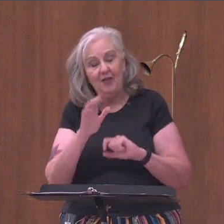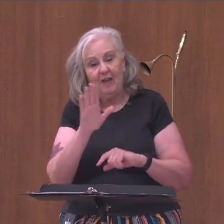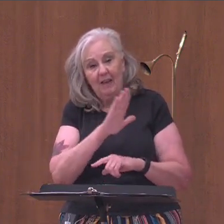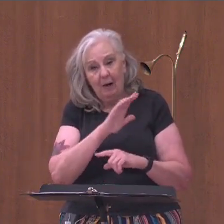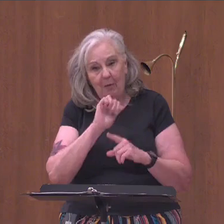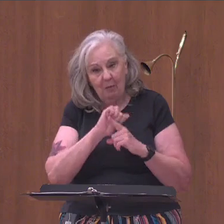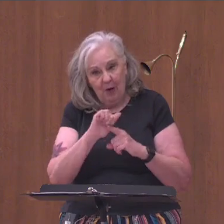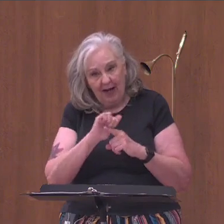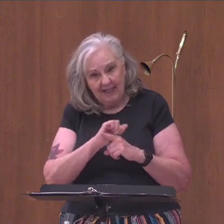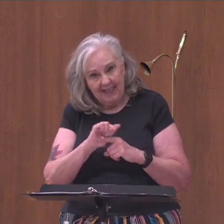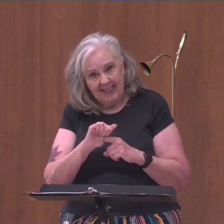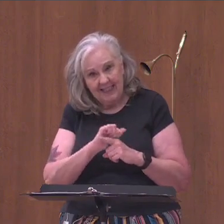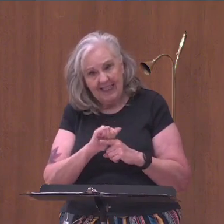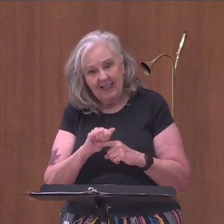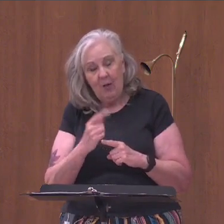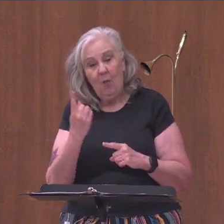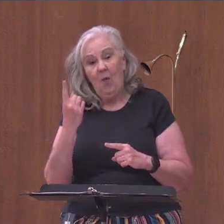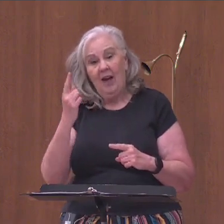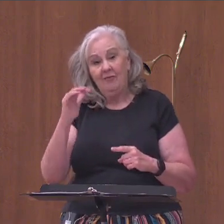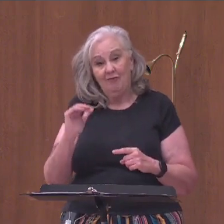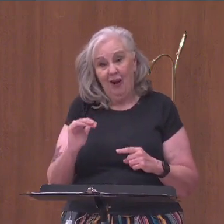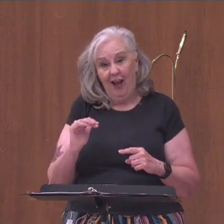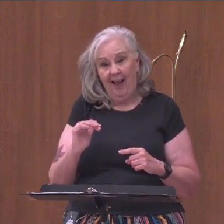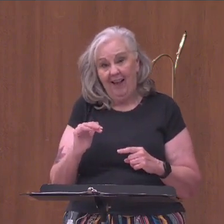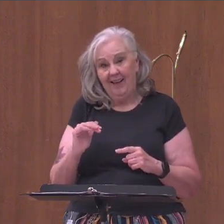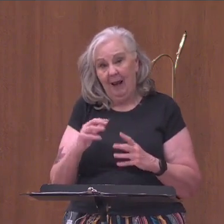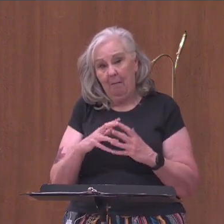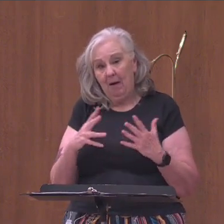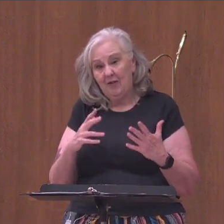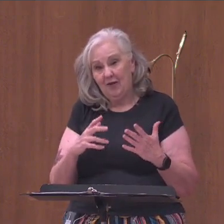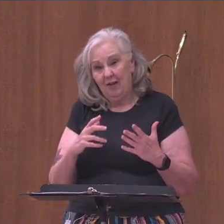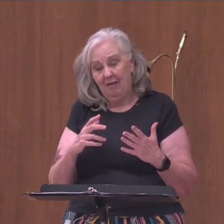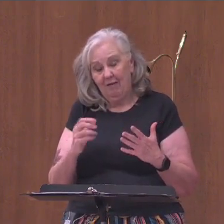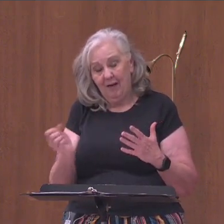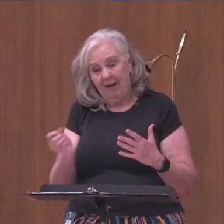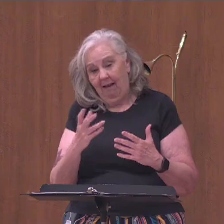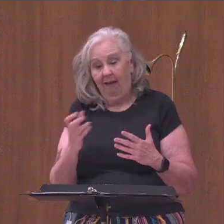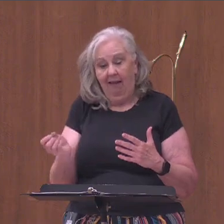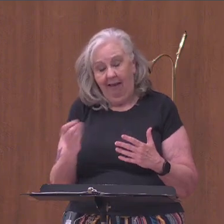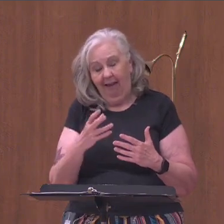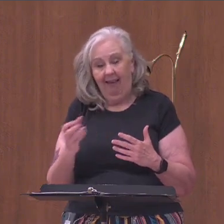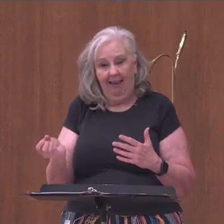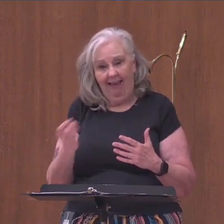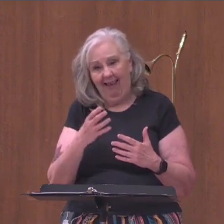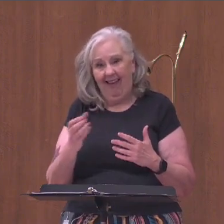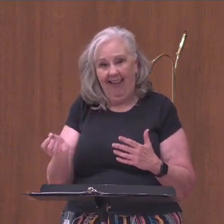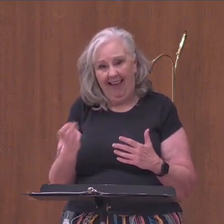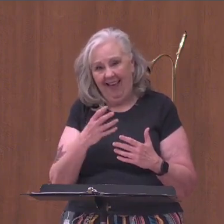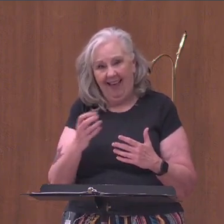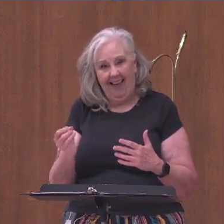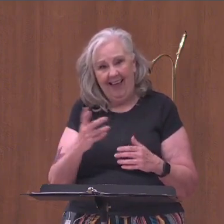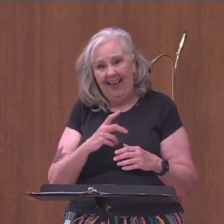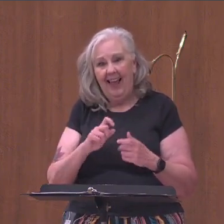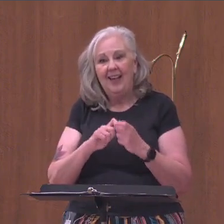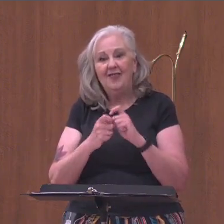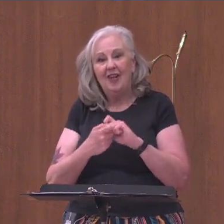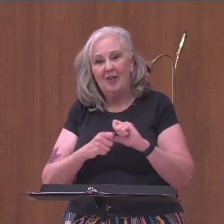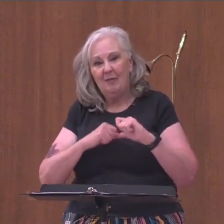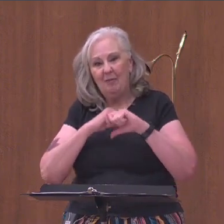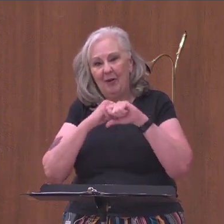practices. One child, a bunch of postcards, and a change that protected God's